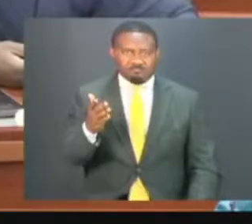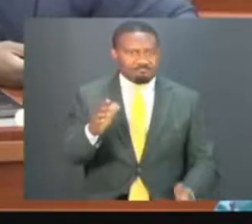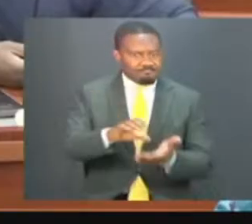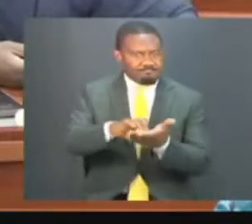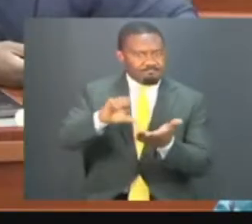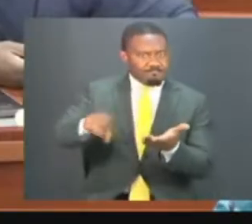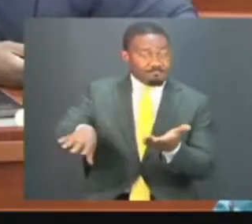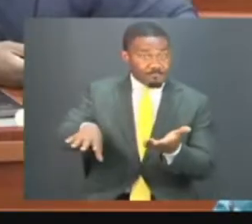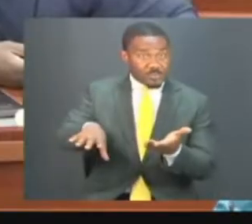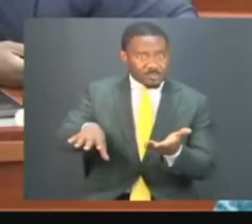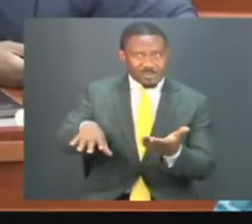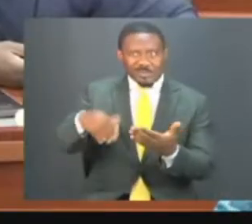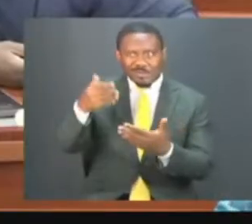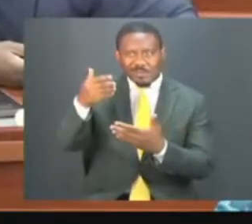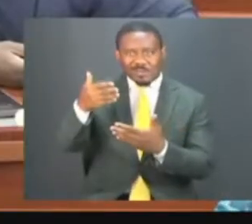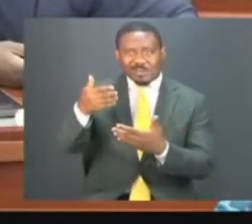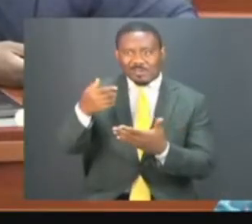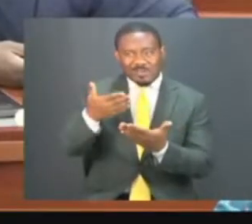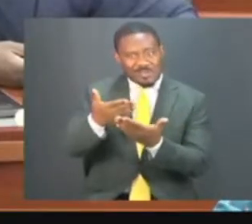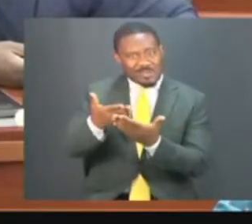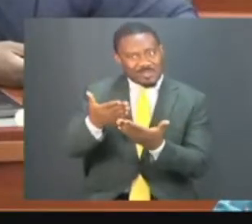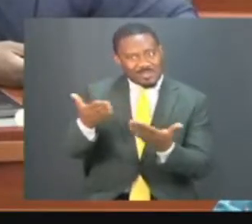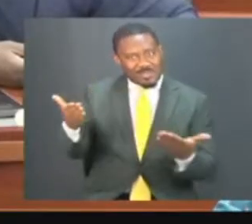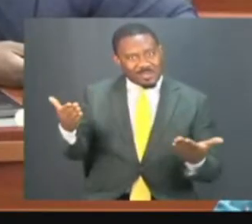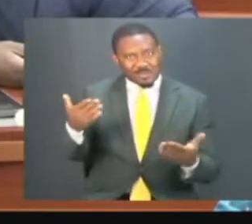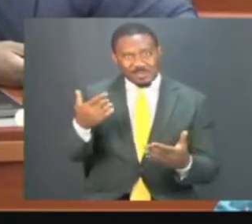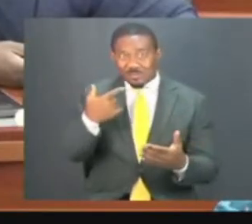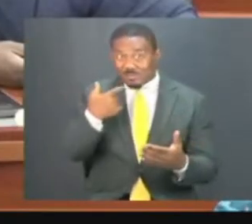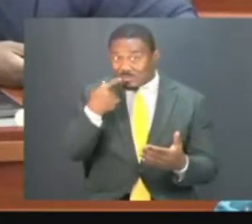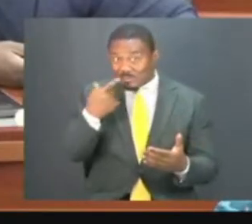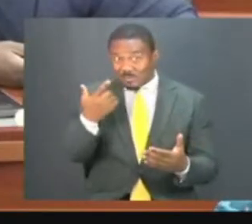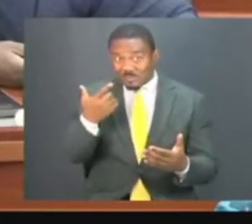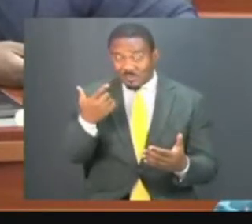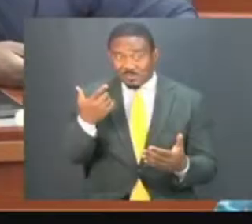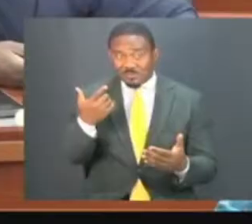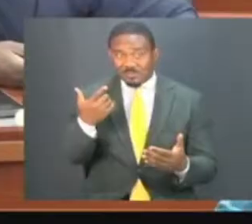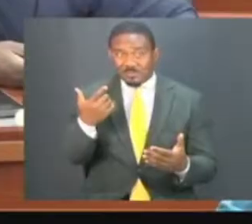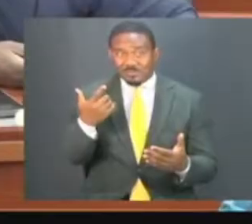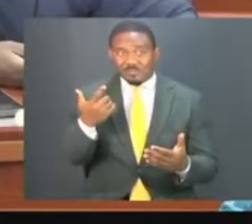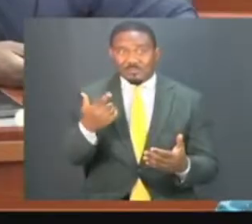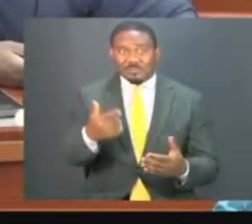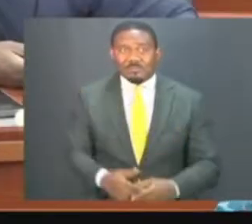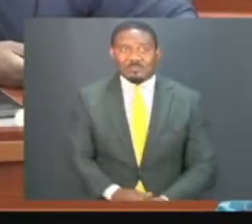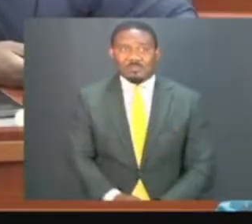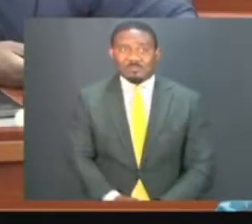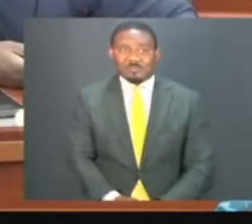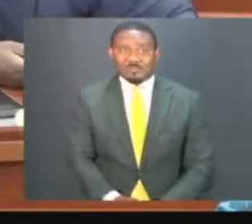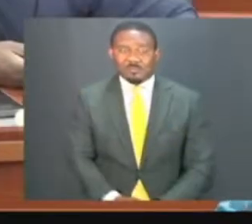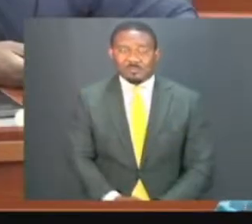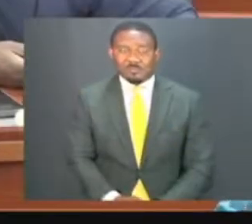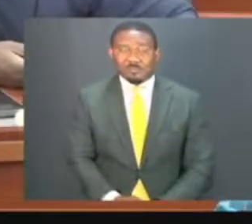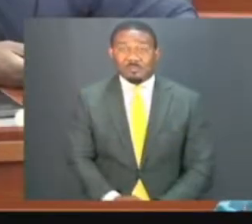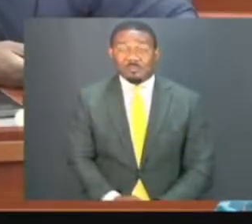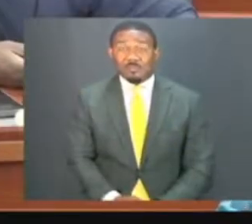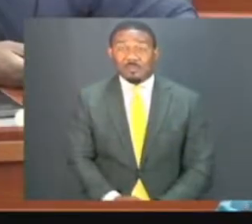application related to quorum, and also to remind our supermajority